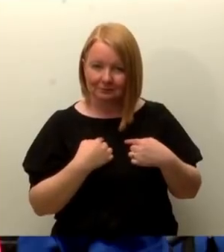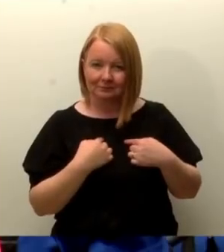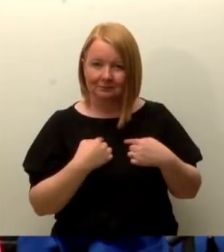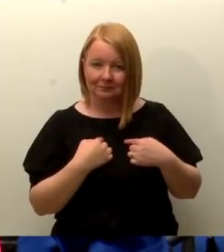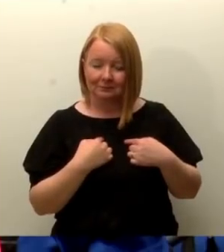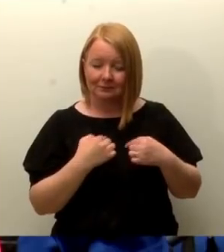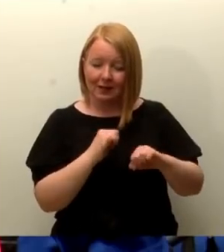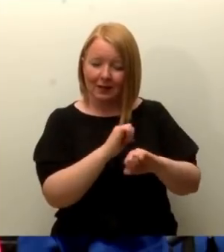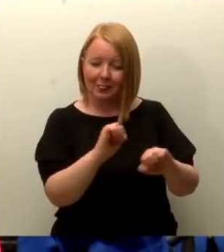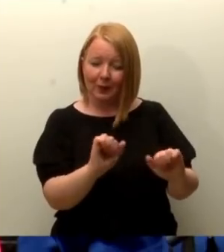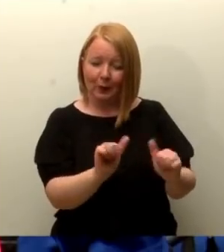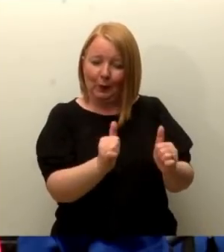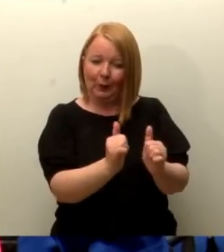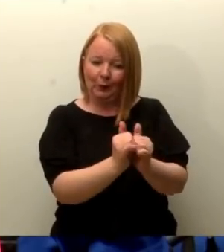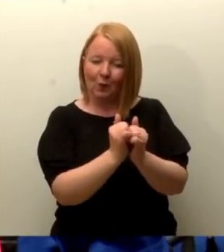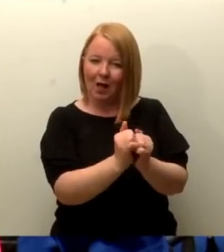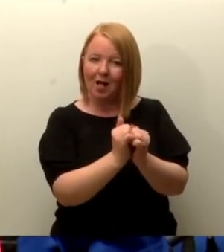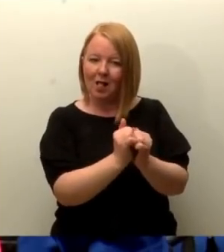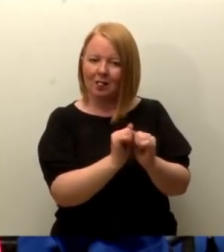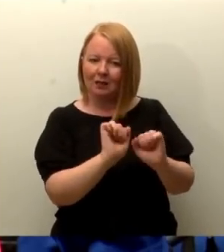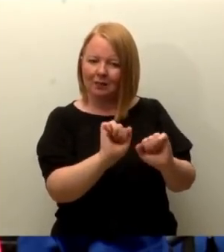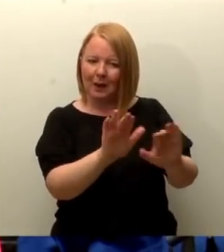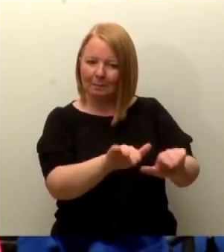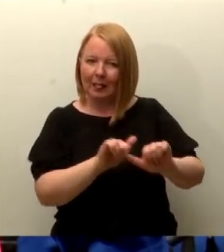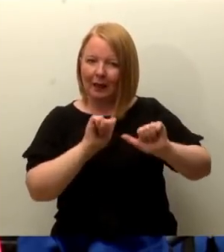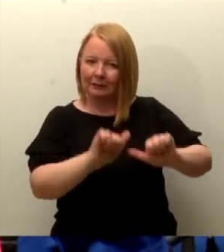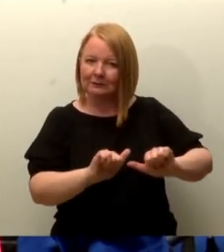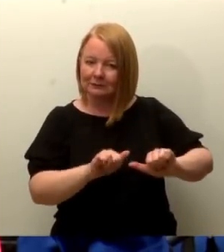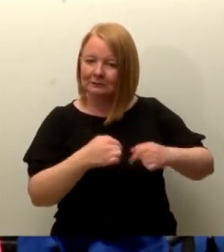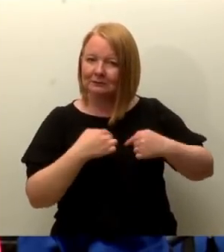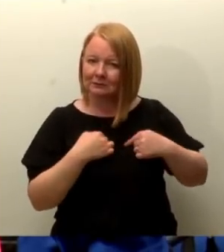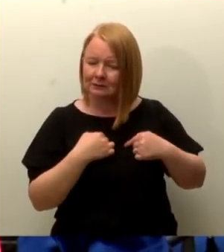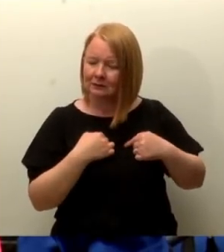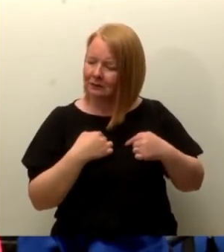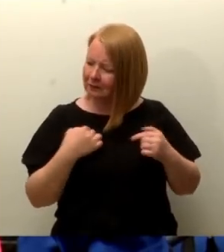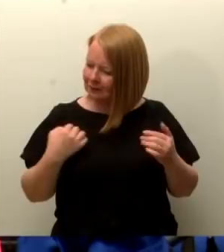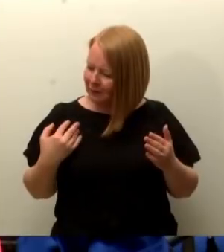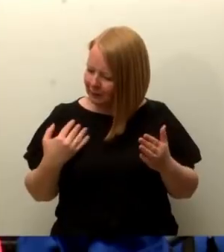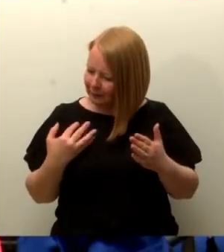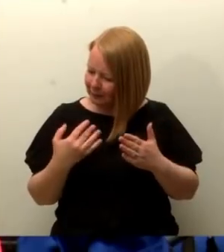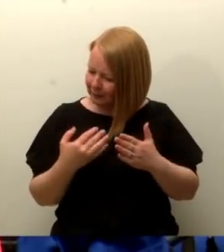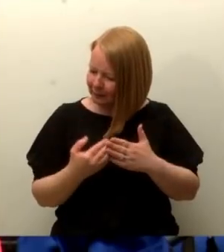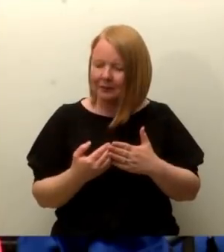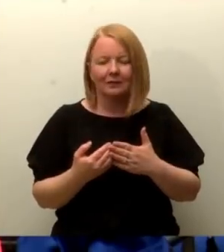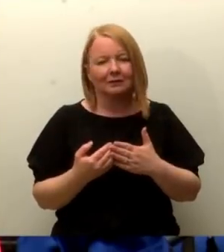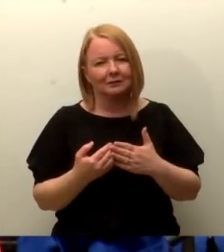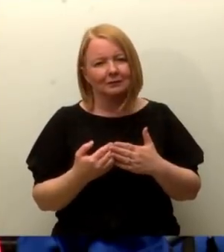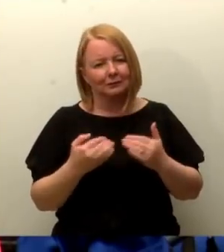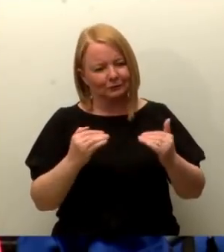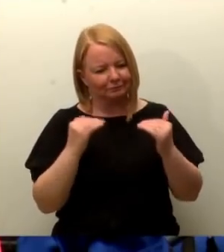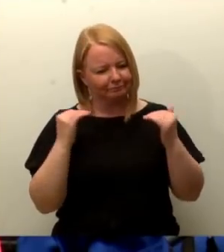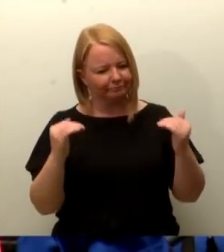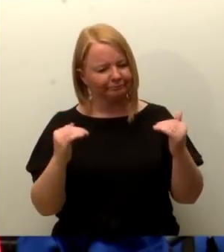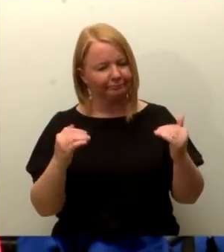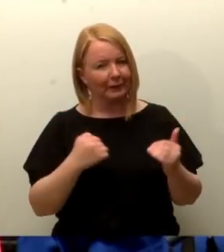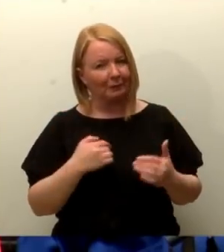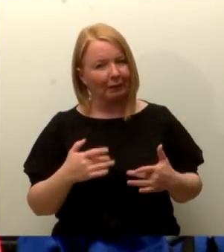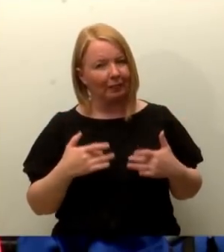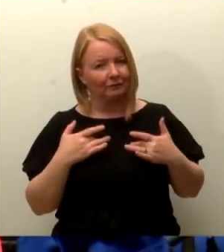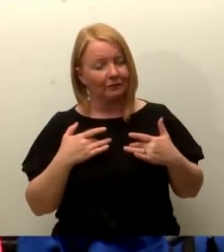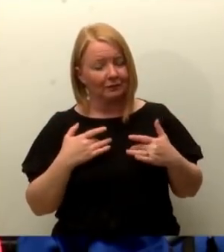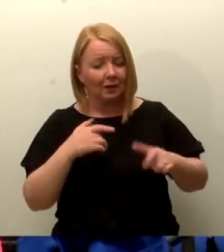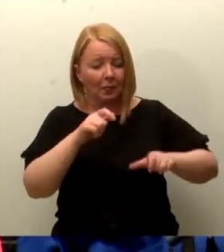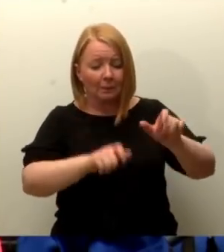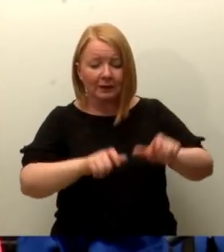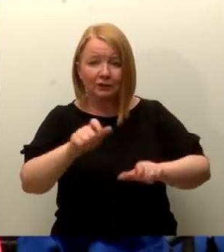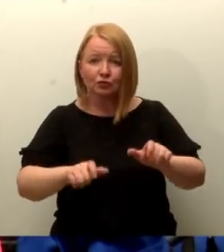their goodwill and their blessings which have got me to this stage in my life. My patients are